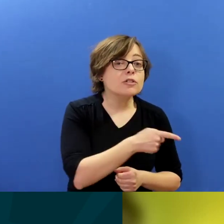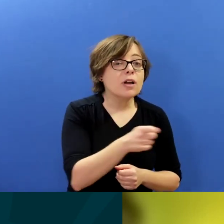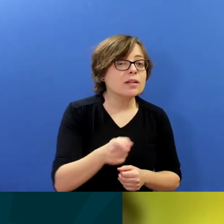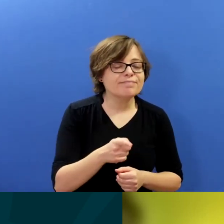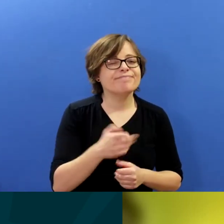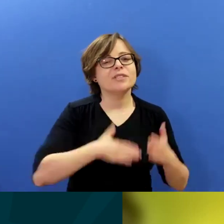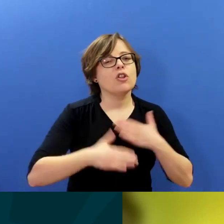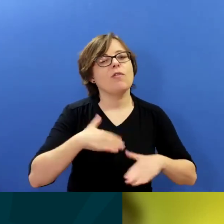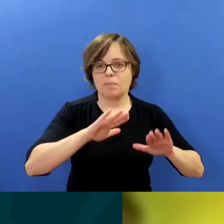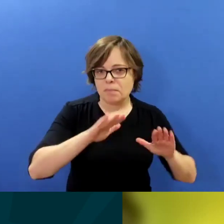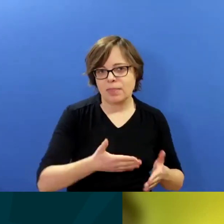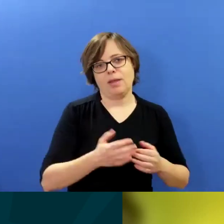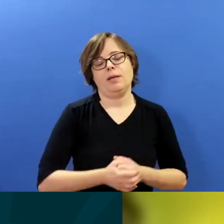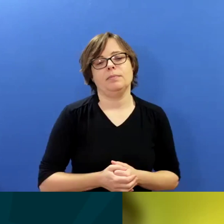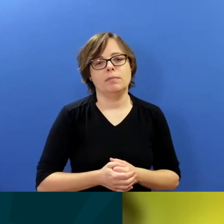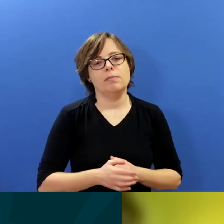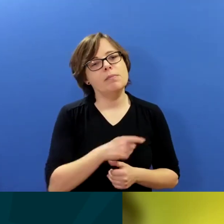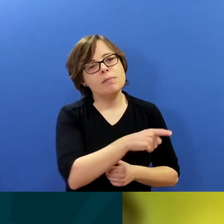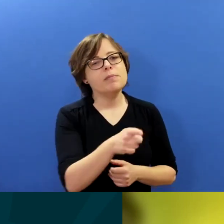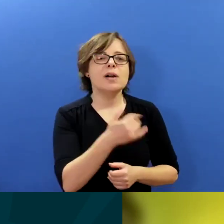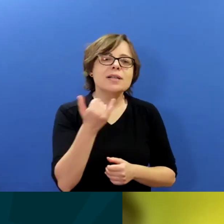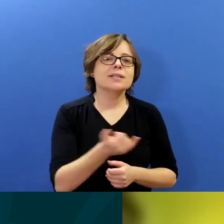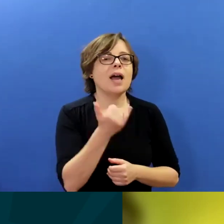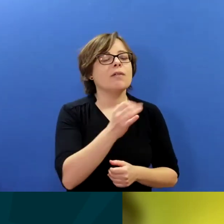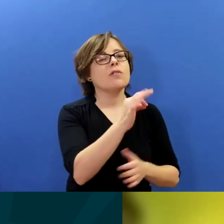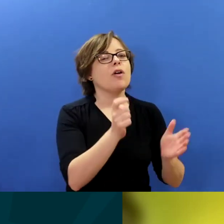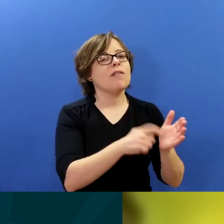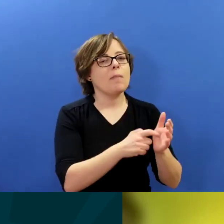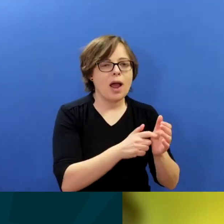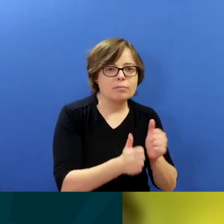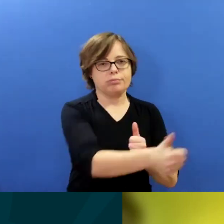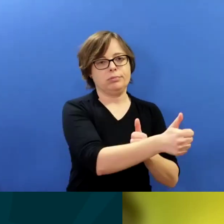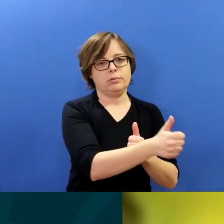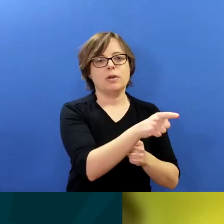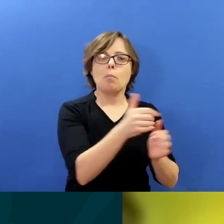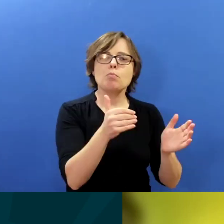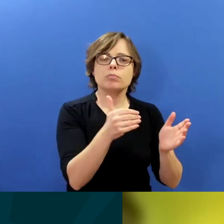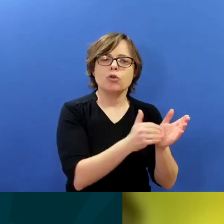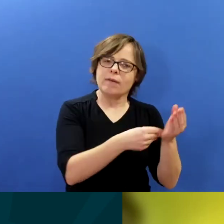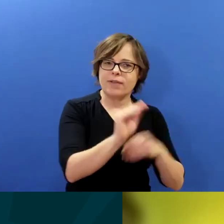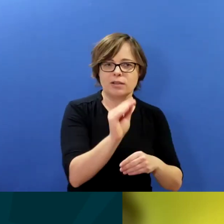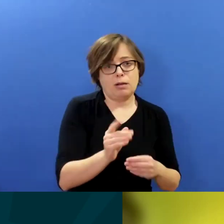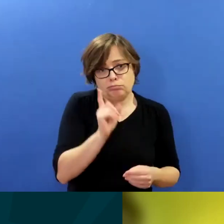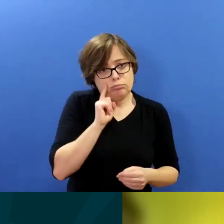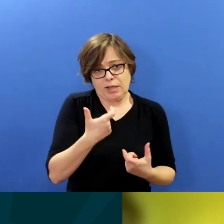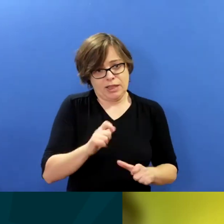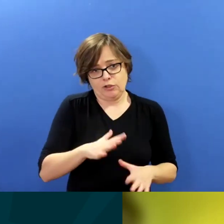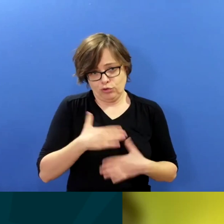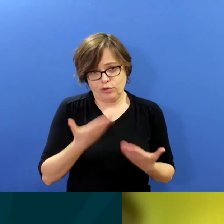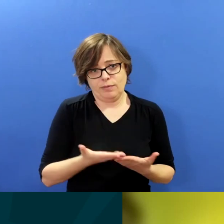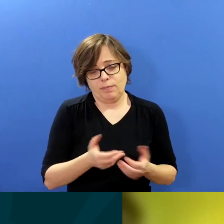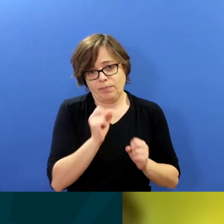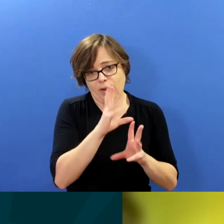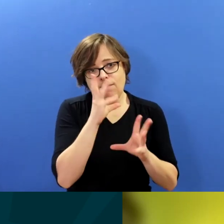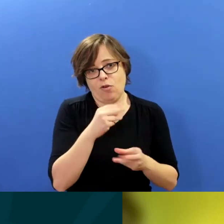oni są zawsze that the residents w swoich oczekiwaniach, oczekują always expect more from us than they